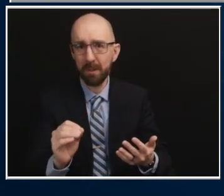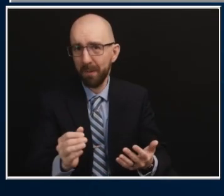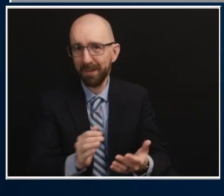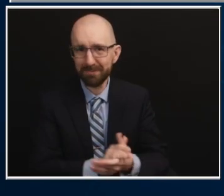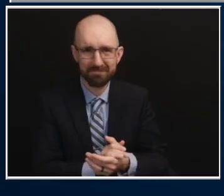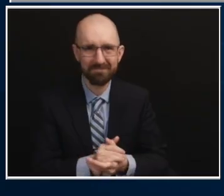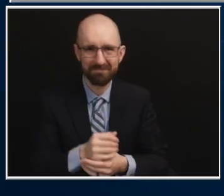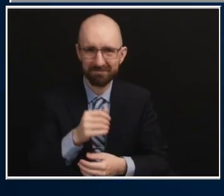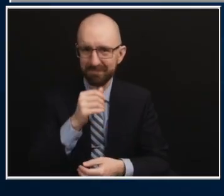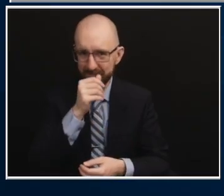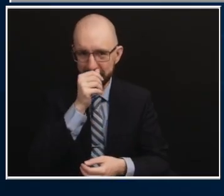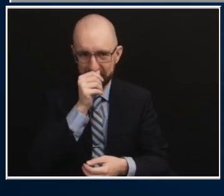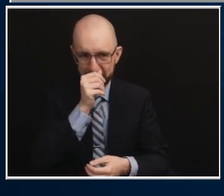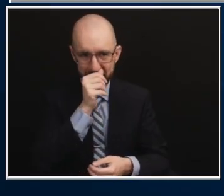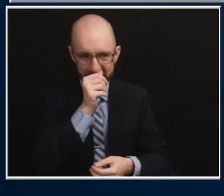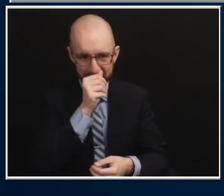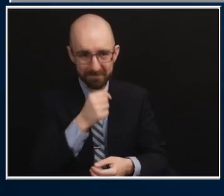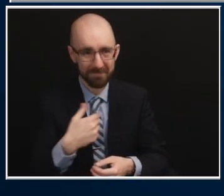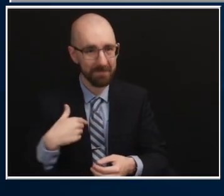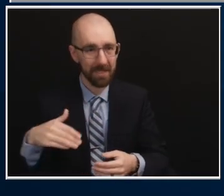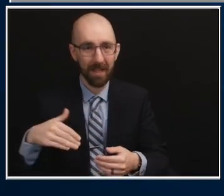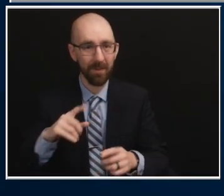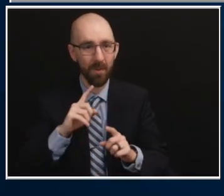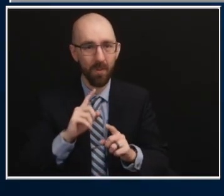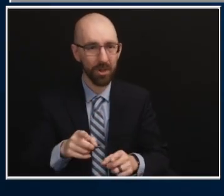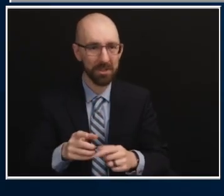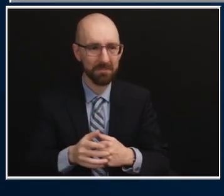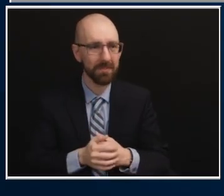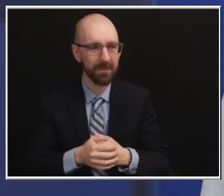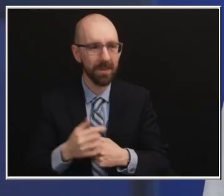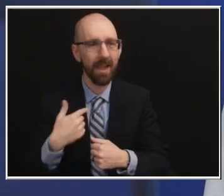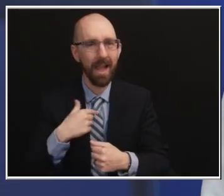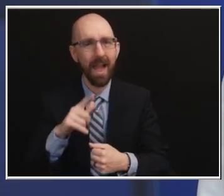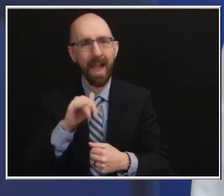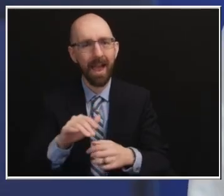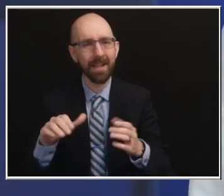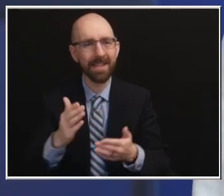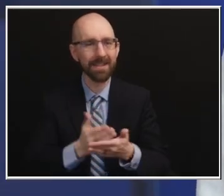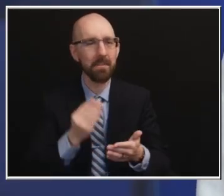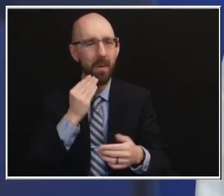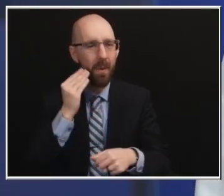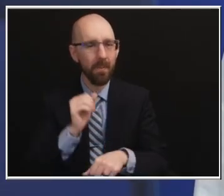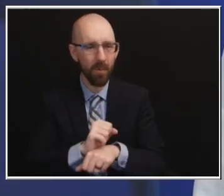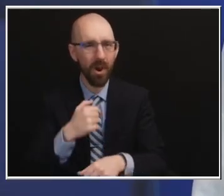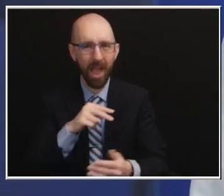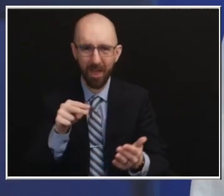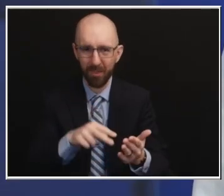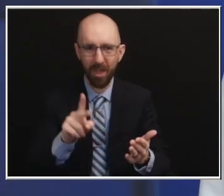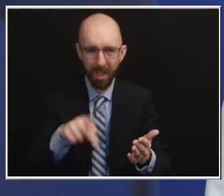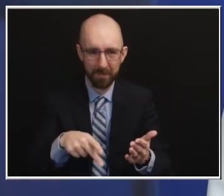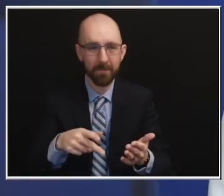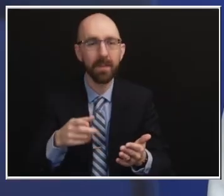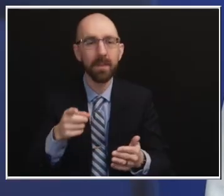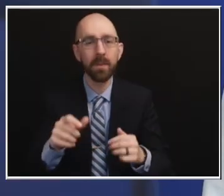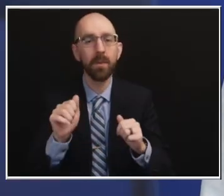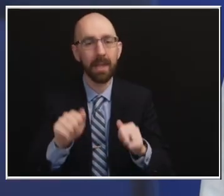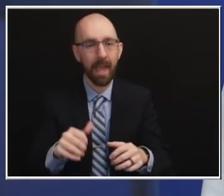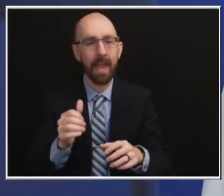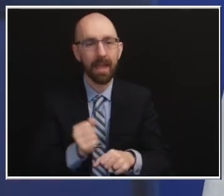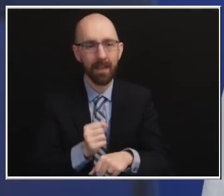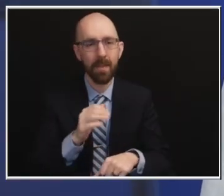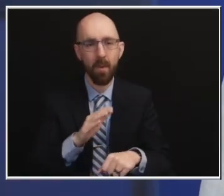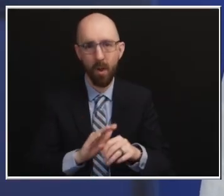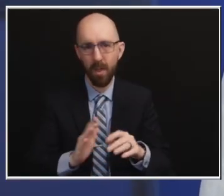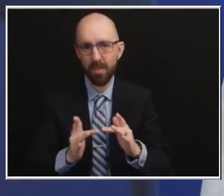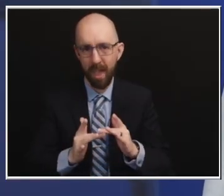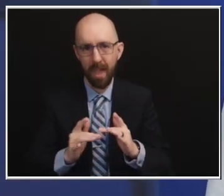so. I haven't ordered one yet. So I actually did some homework on this and looked it up. So you can get them on online